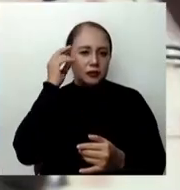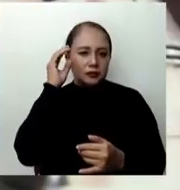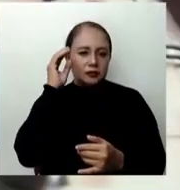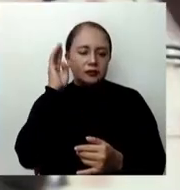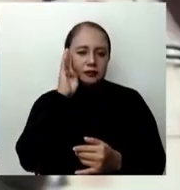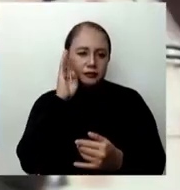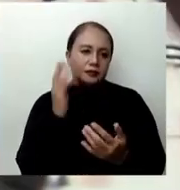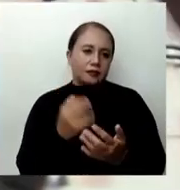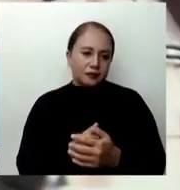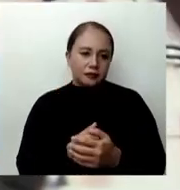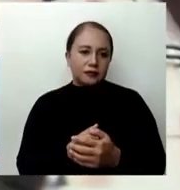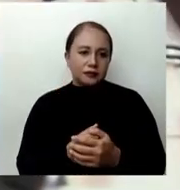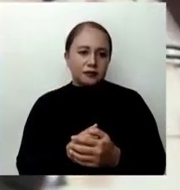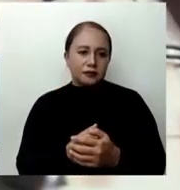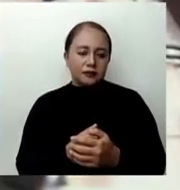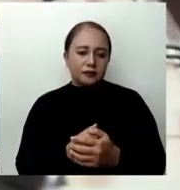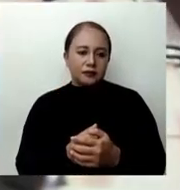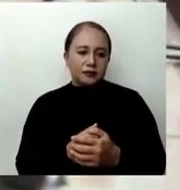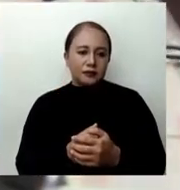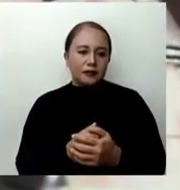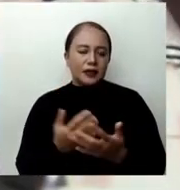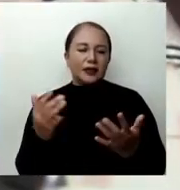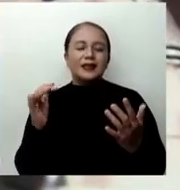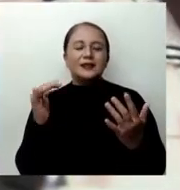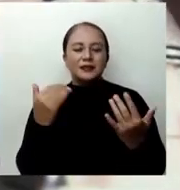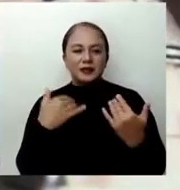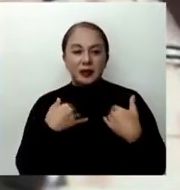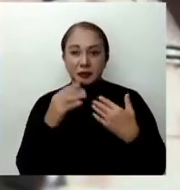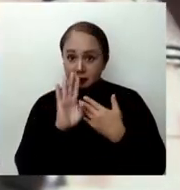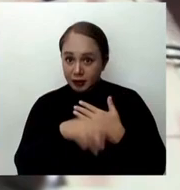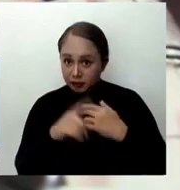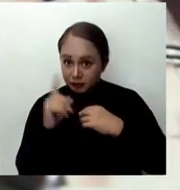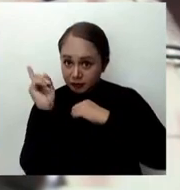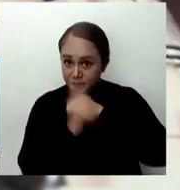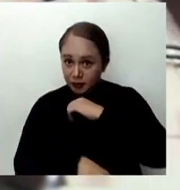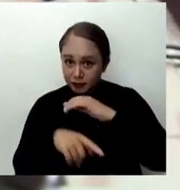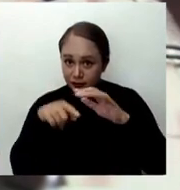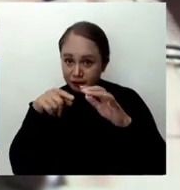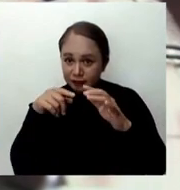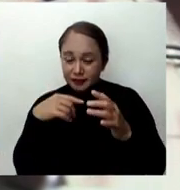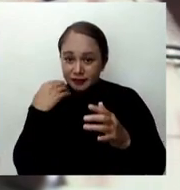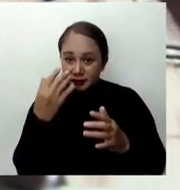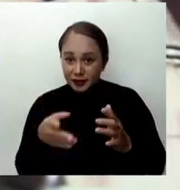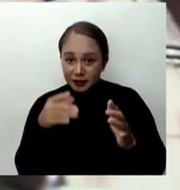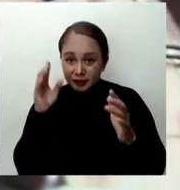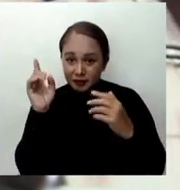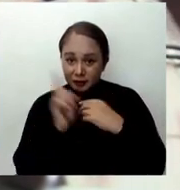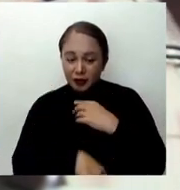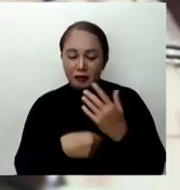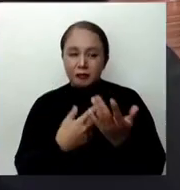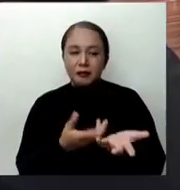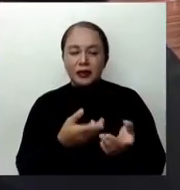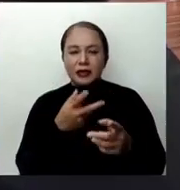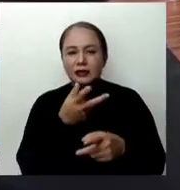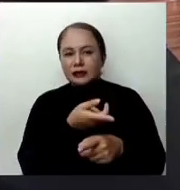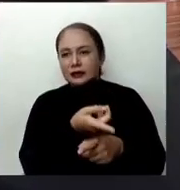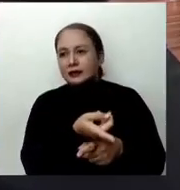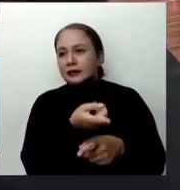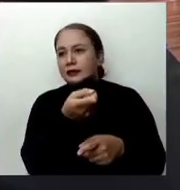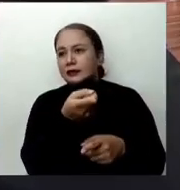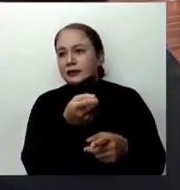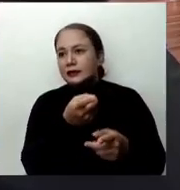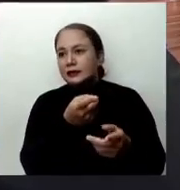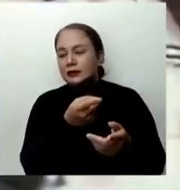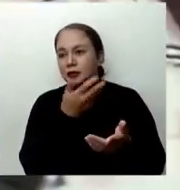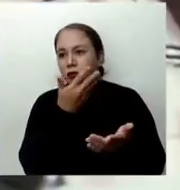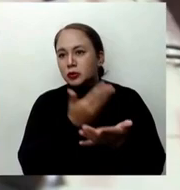Kailangan na ba na ibalik ang bitay para mapatino natin ang mga ito? When the people ought